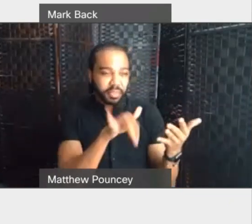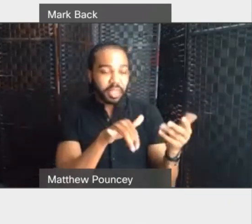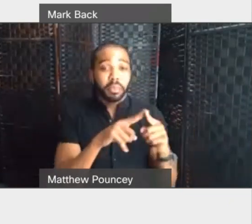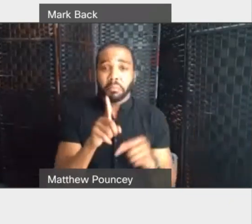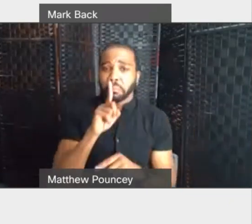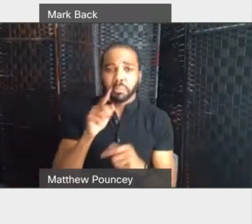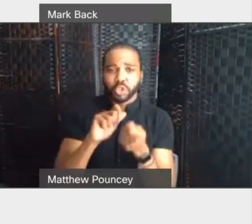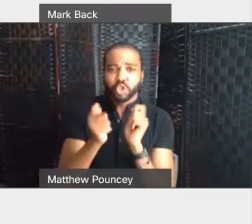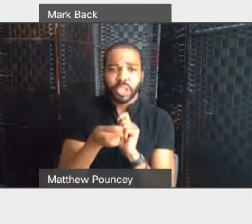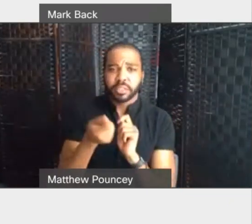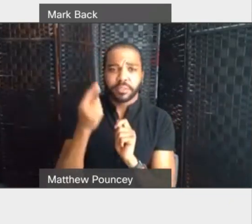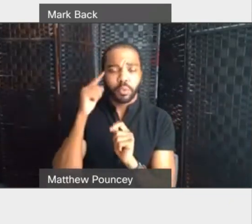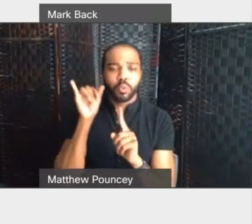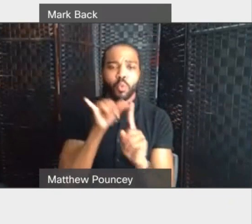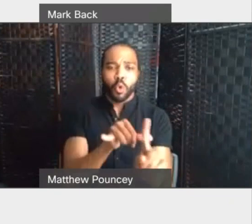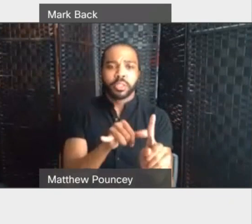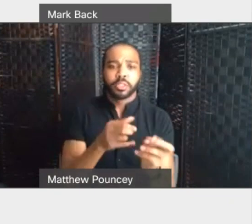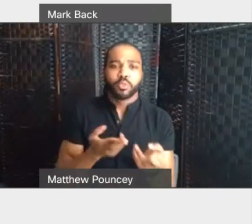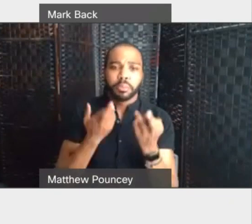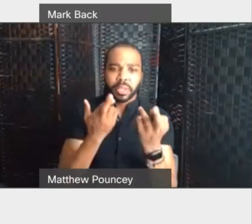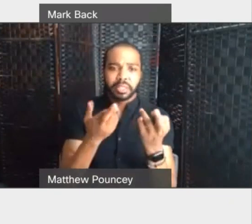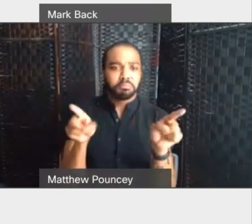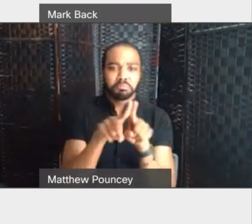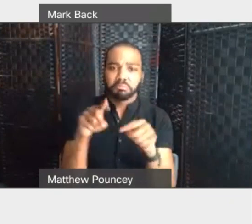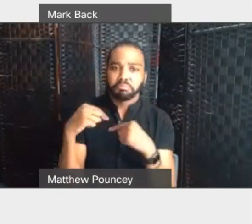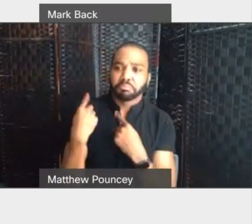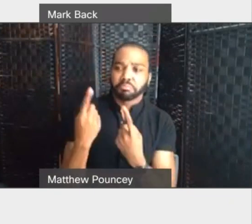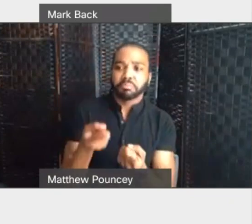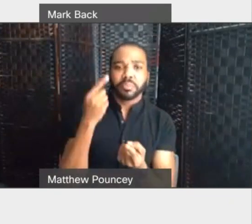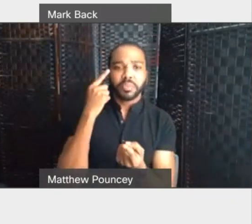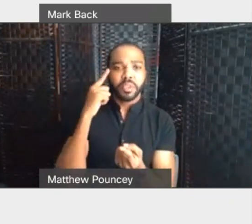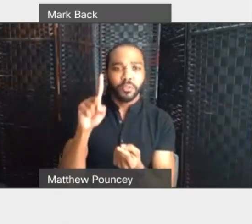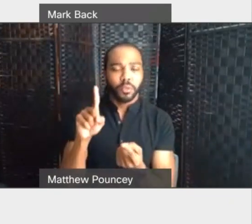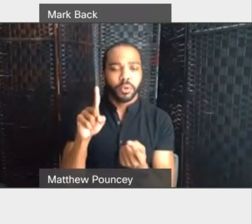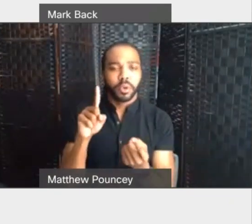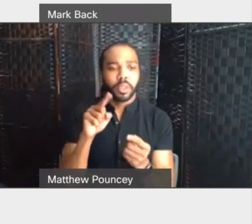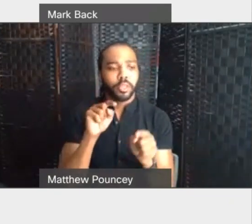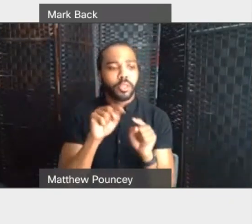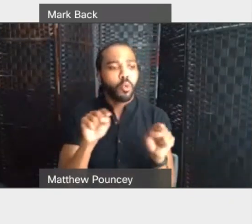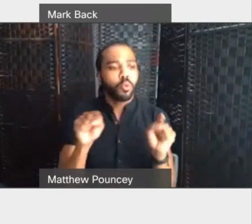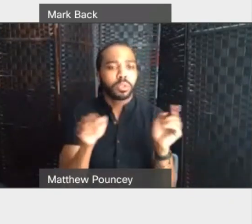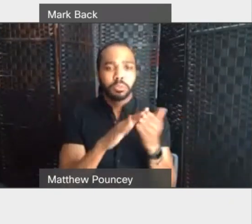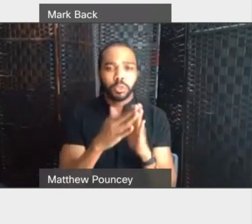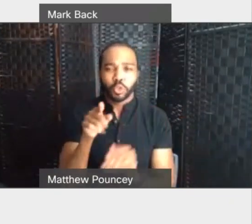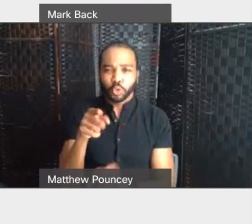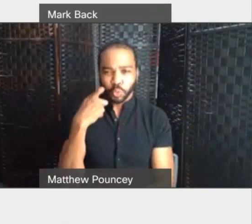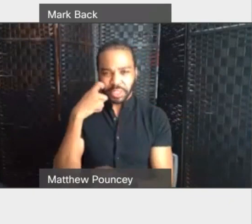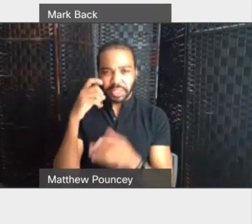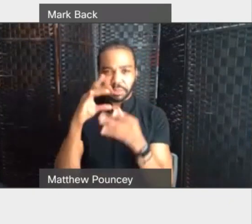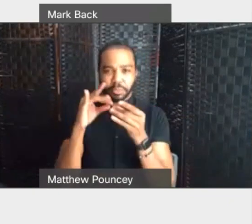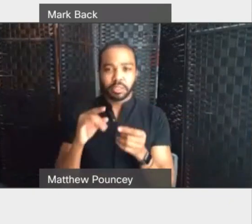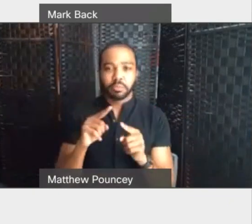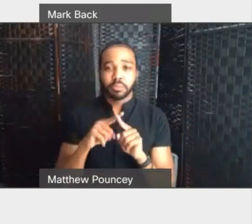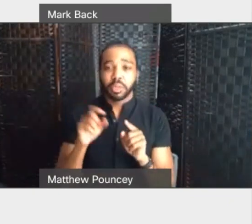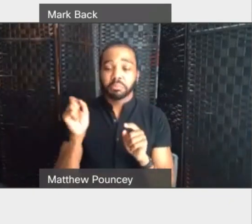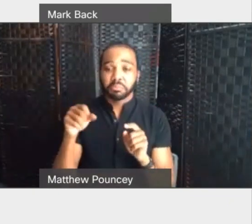the quarantine recommendations for those populations that you mentioned. But it is